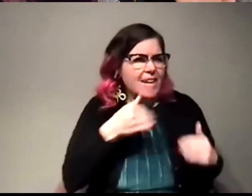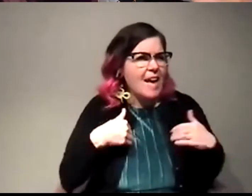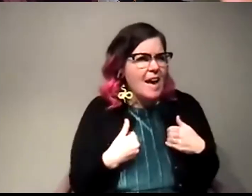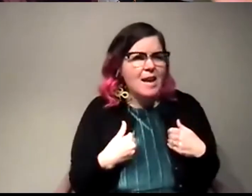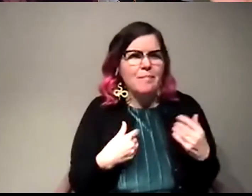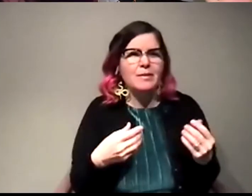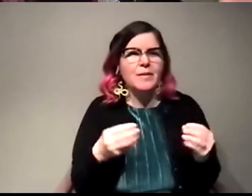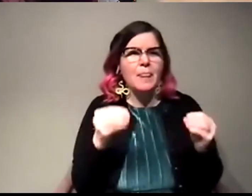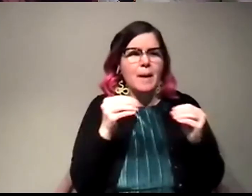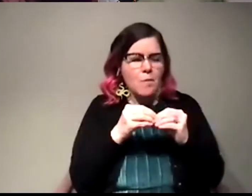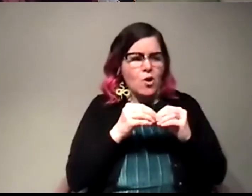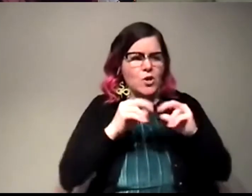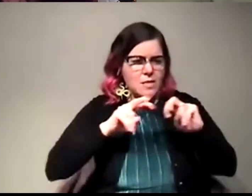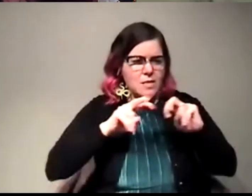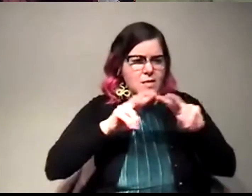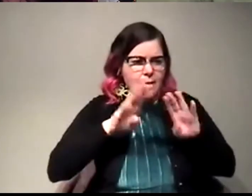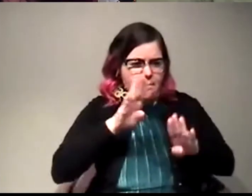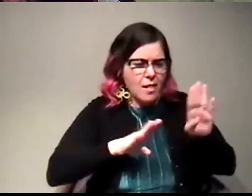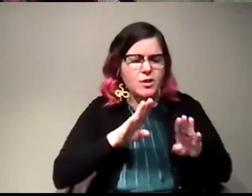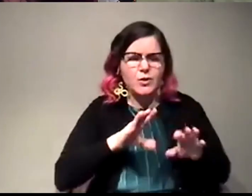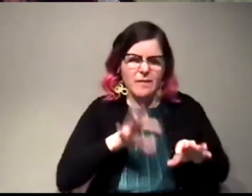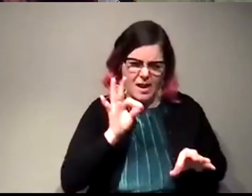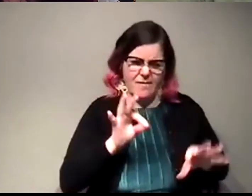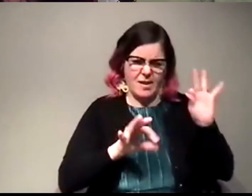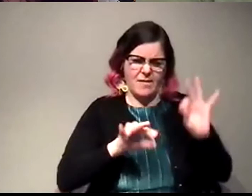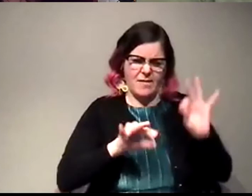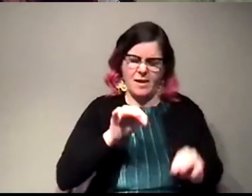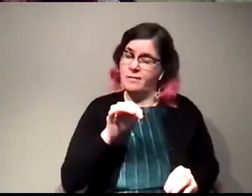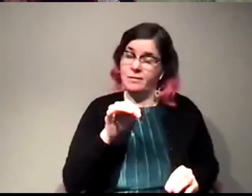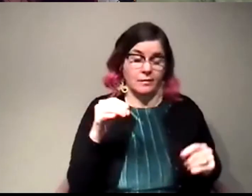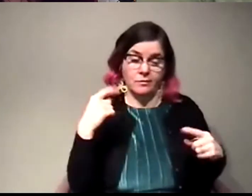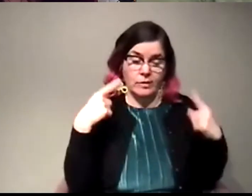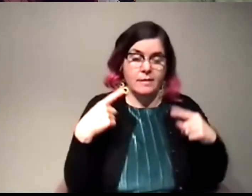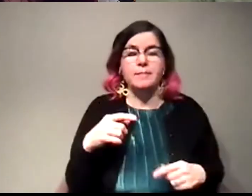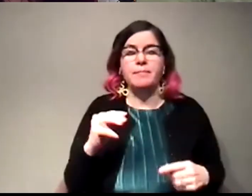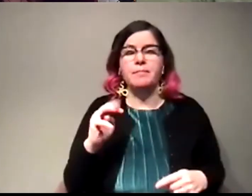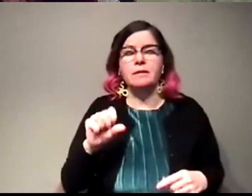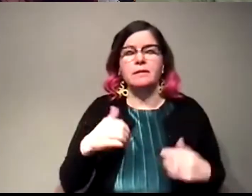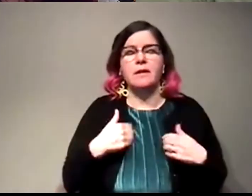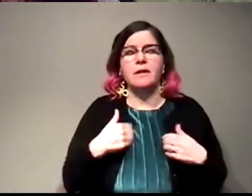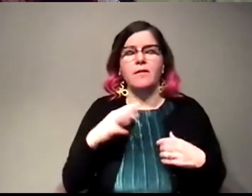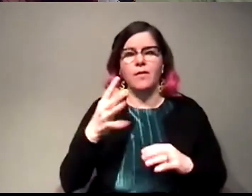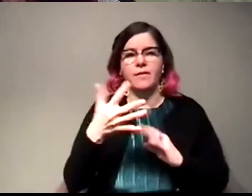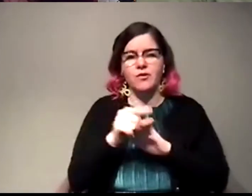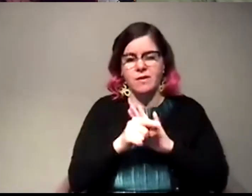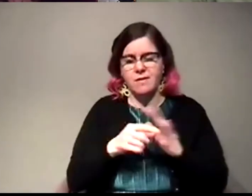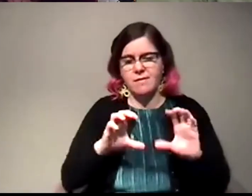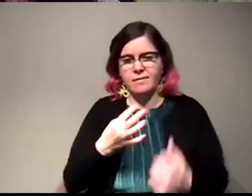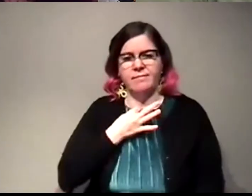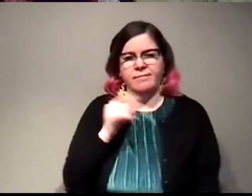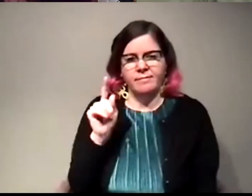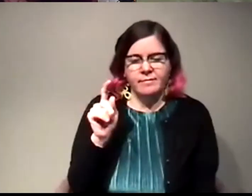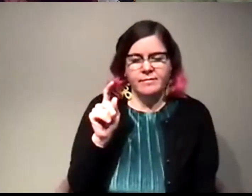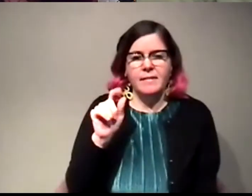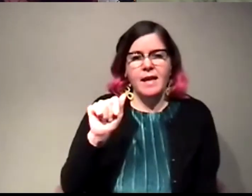go into biology, the more wild things you find out that animals can do. That's amazing. Mrs. Young's fourth and fifth grade class want to know, this is from